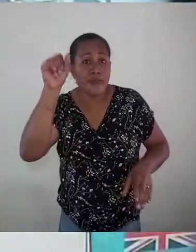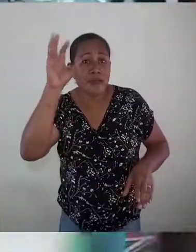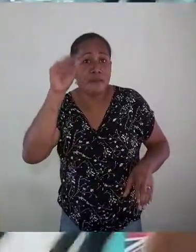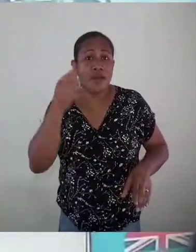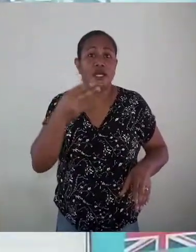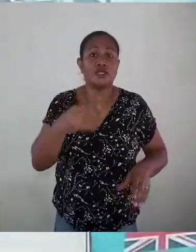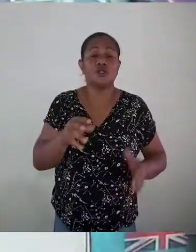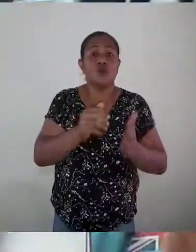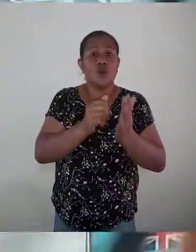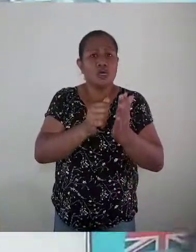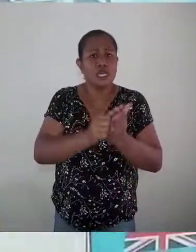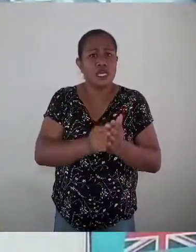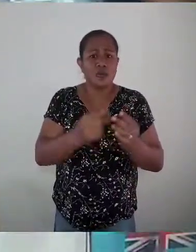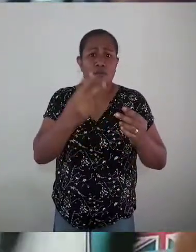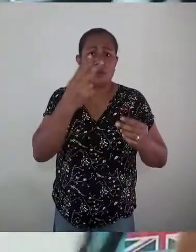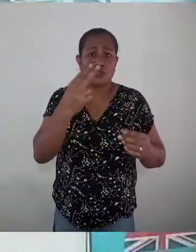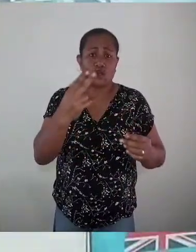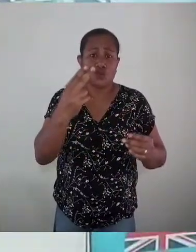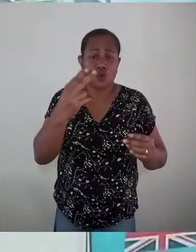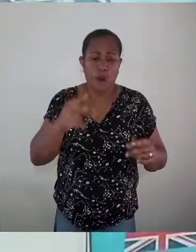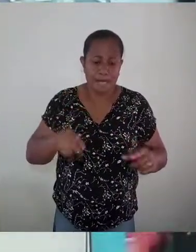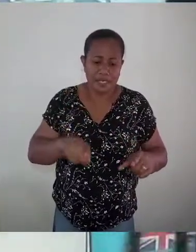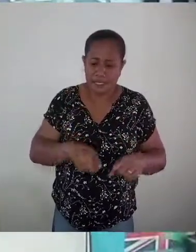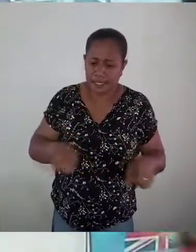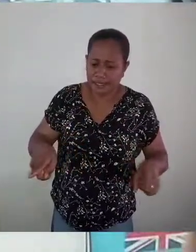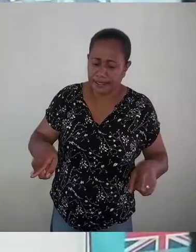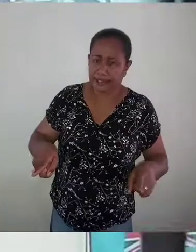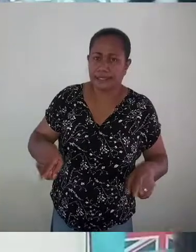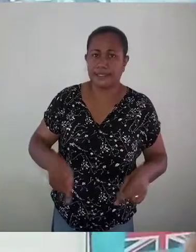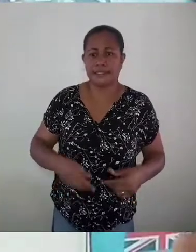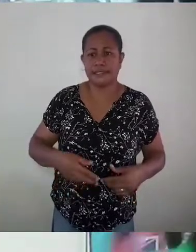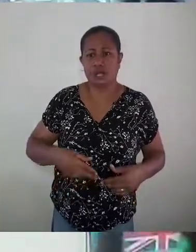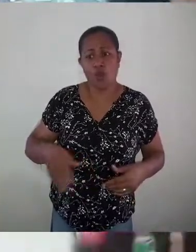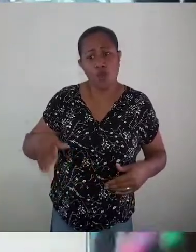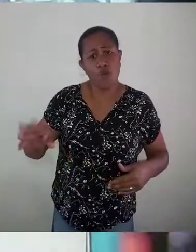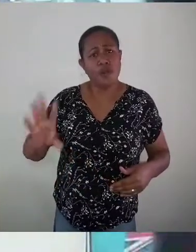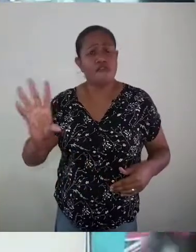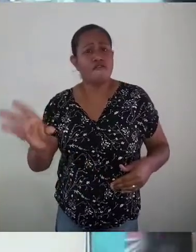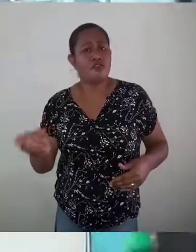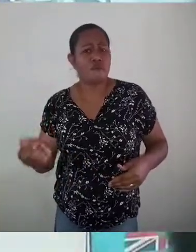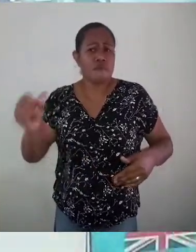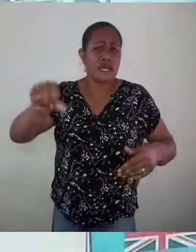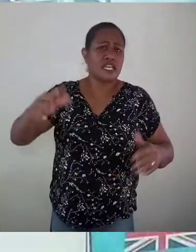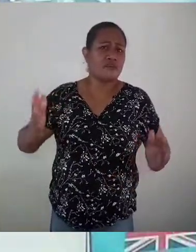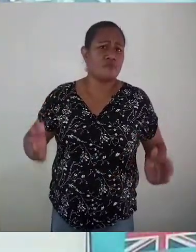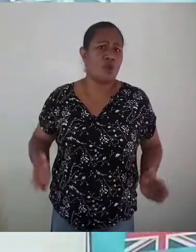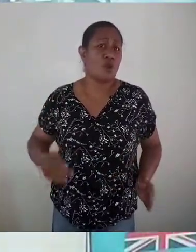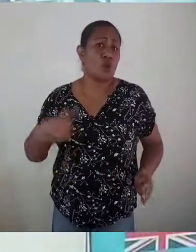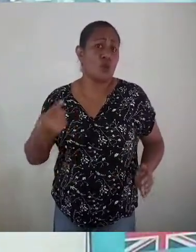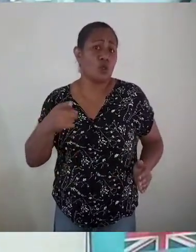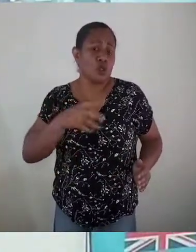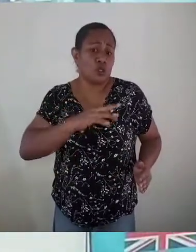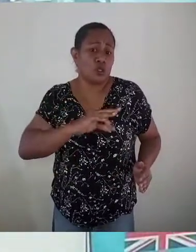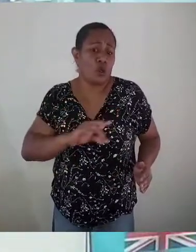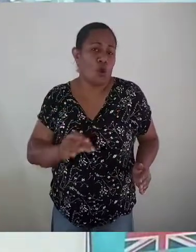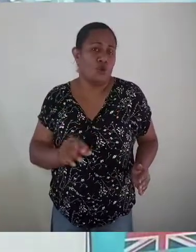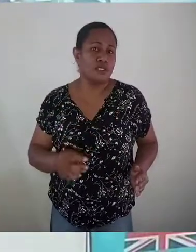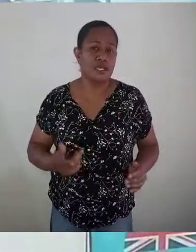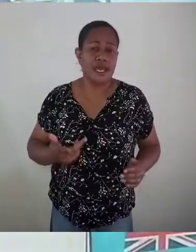keep 2 meters away from anybody that you do not live with or who is not